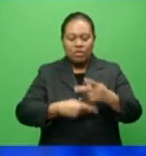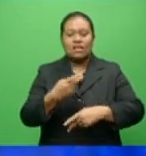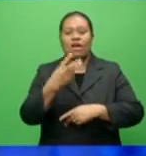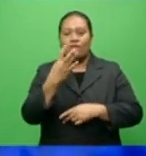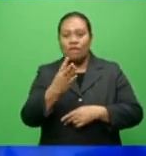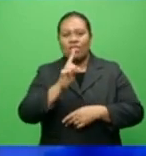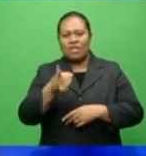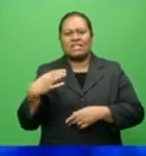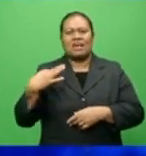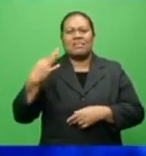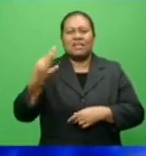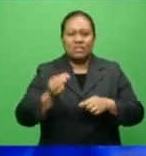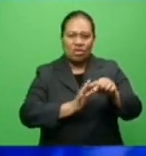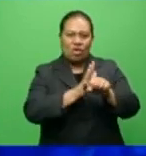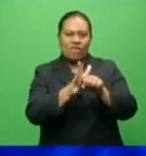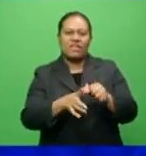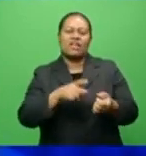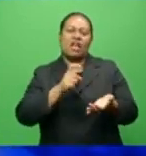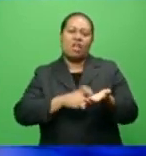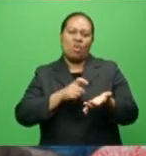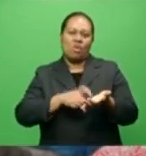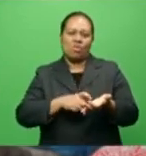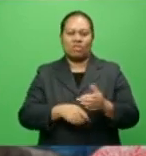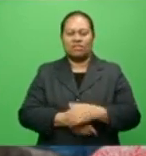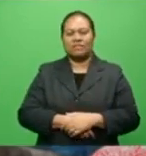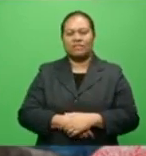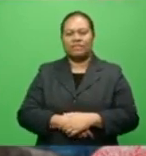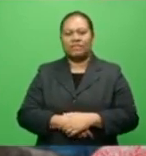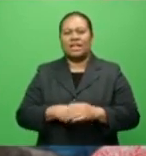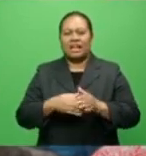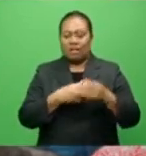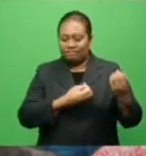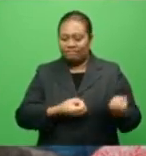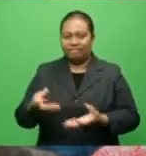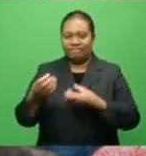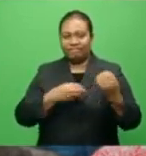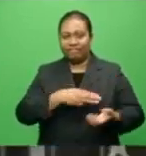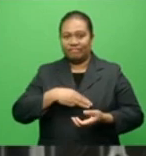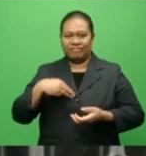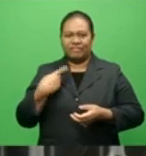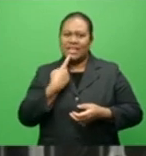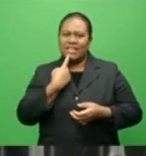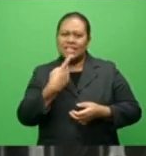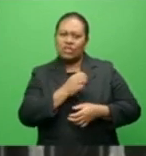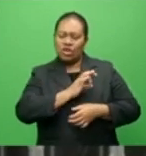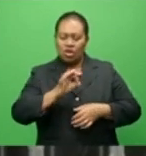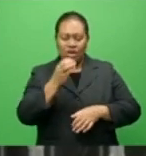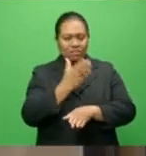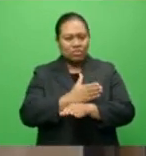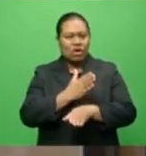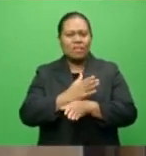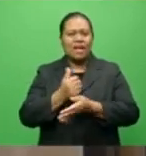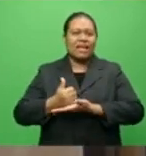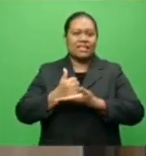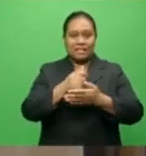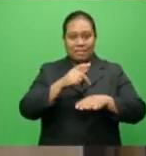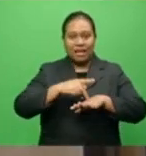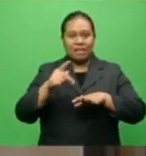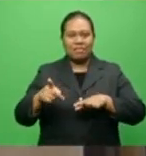increase from $1.63 to $1.64 per litre. The FCCC also clarified the fuel prices starting tomorrow